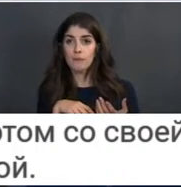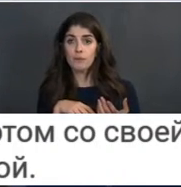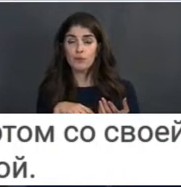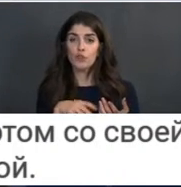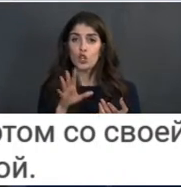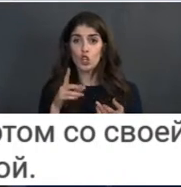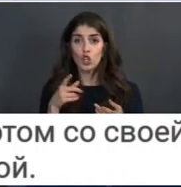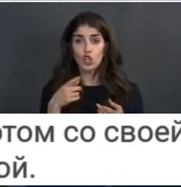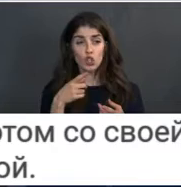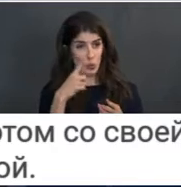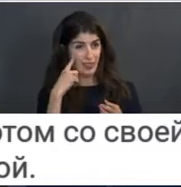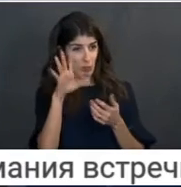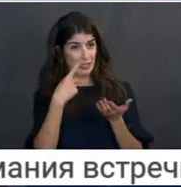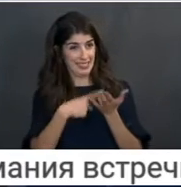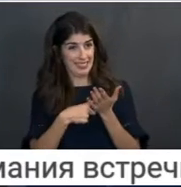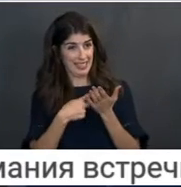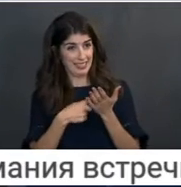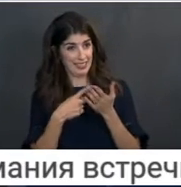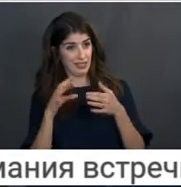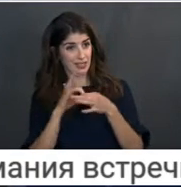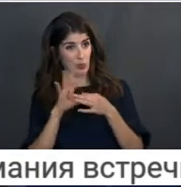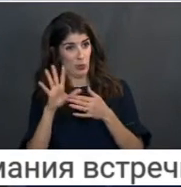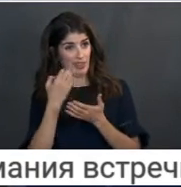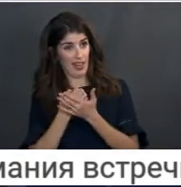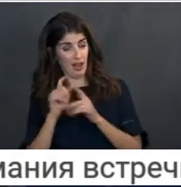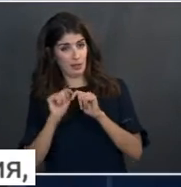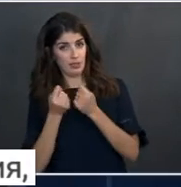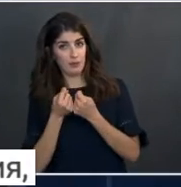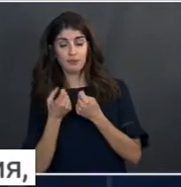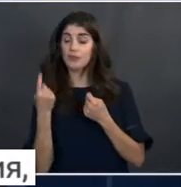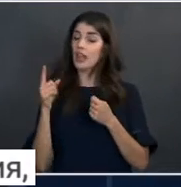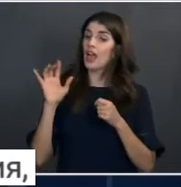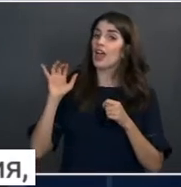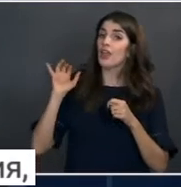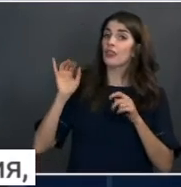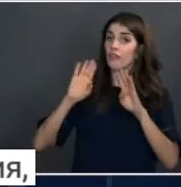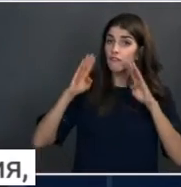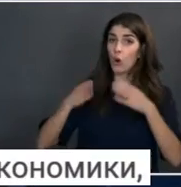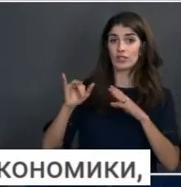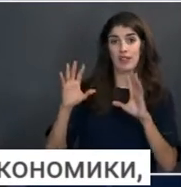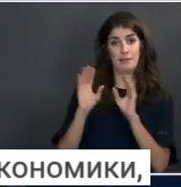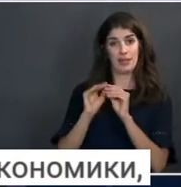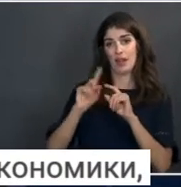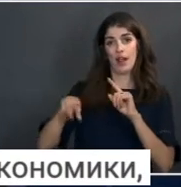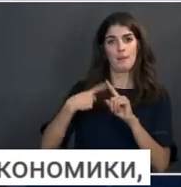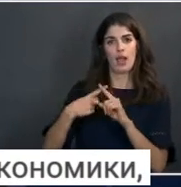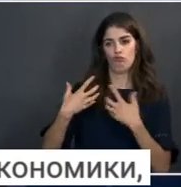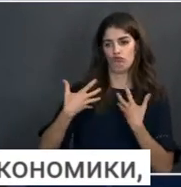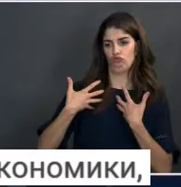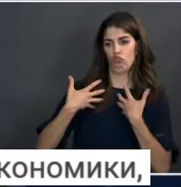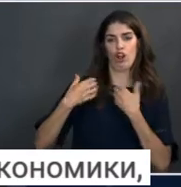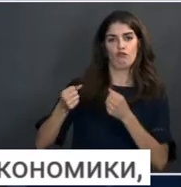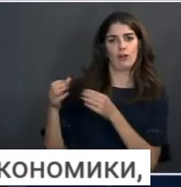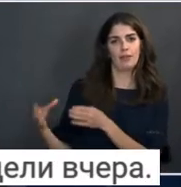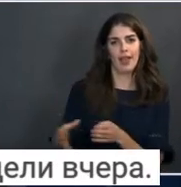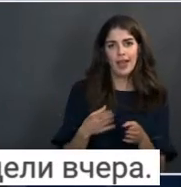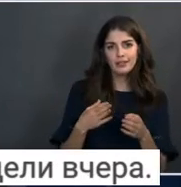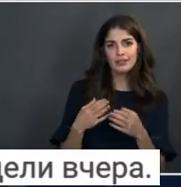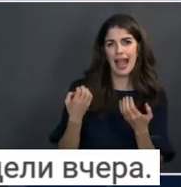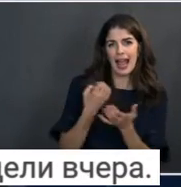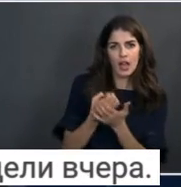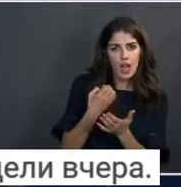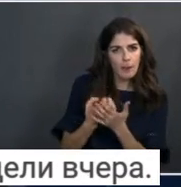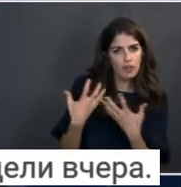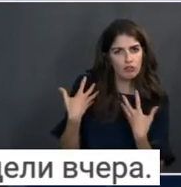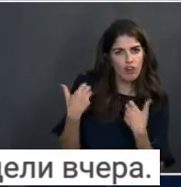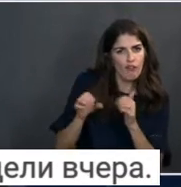talking about it with his economic team. Well, the focus of the meeting is about the recovery plan, about the status of the economic recovery, about obviously